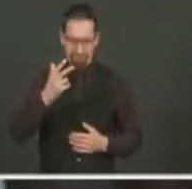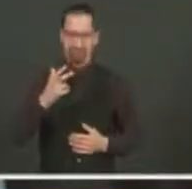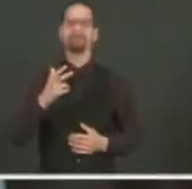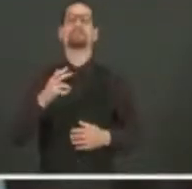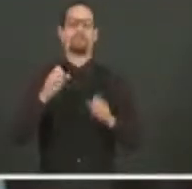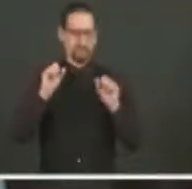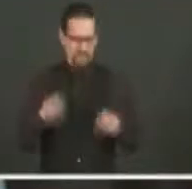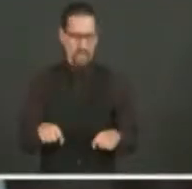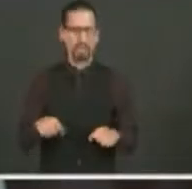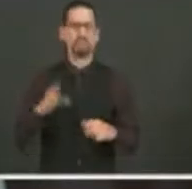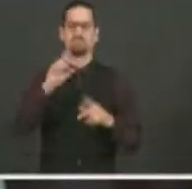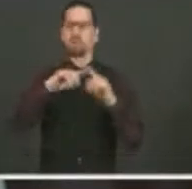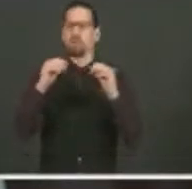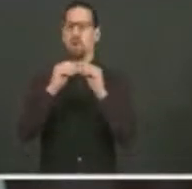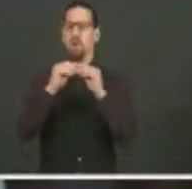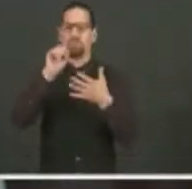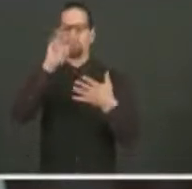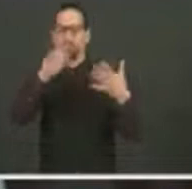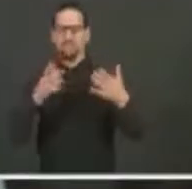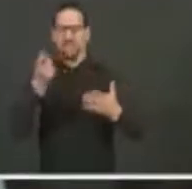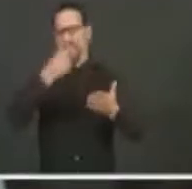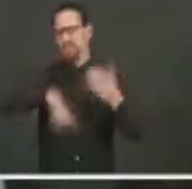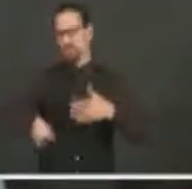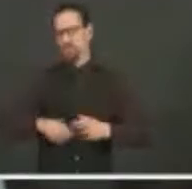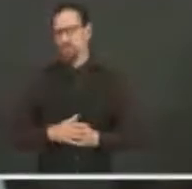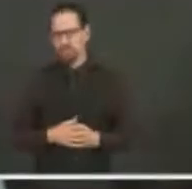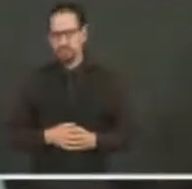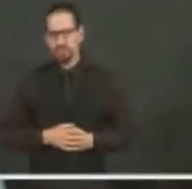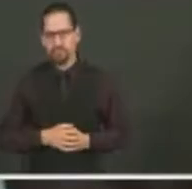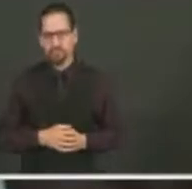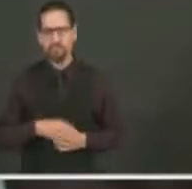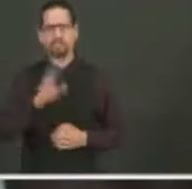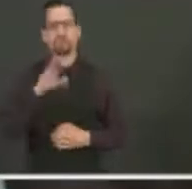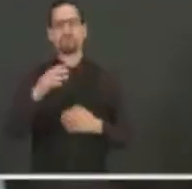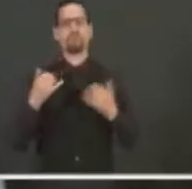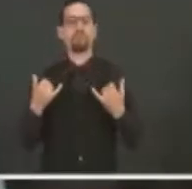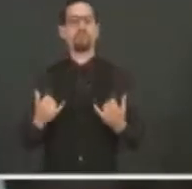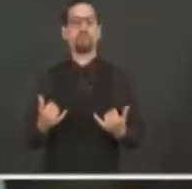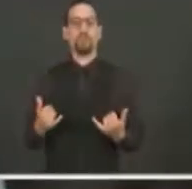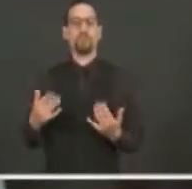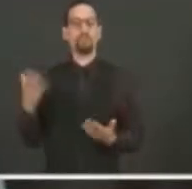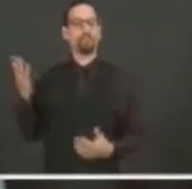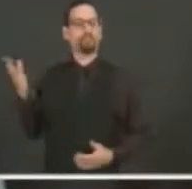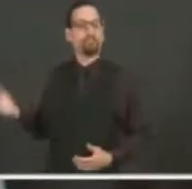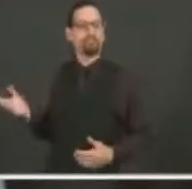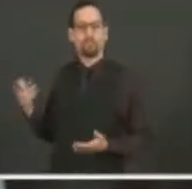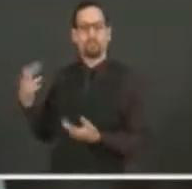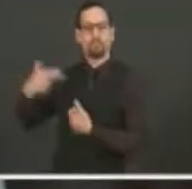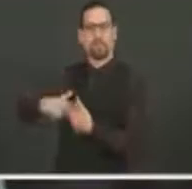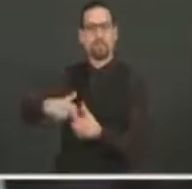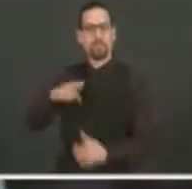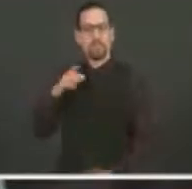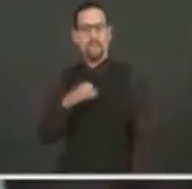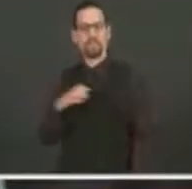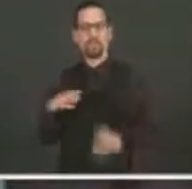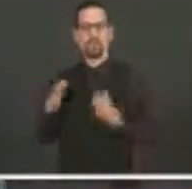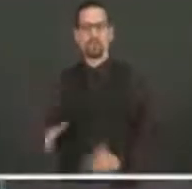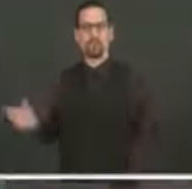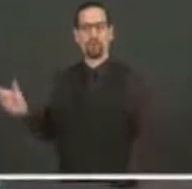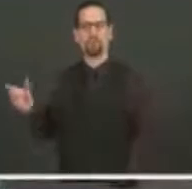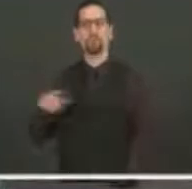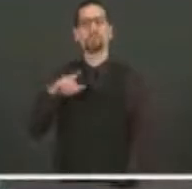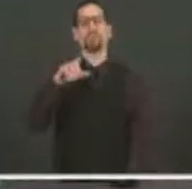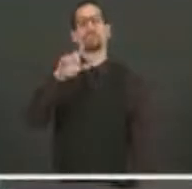week. All right, I'm joined today by our Commissioner Infante